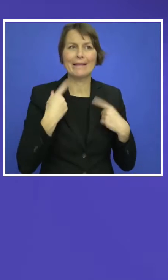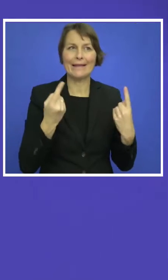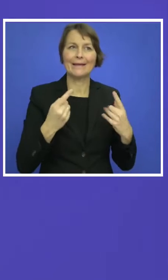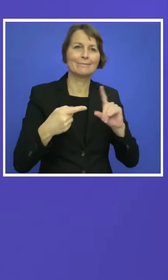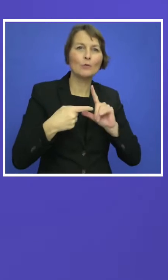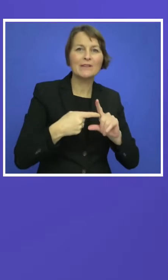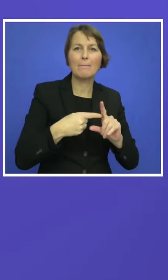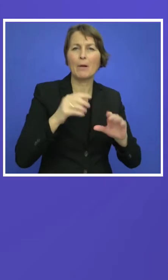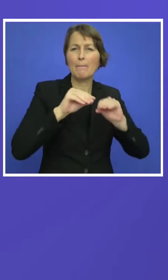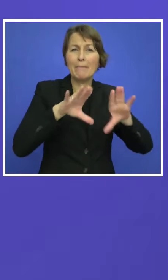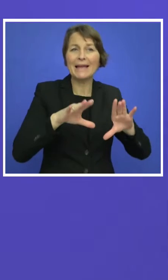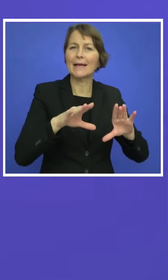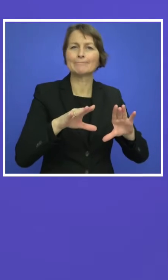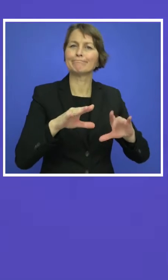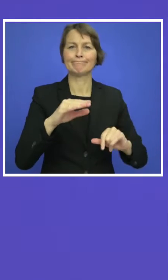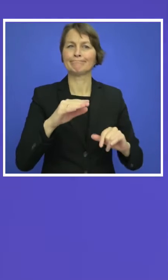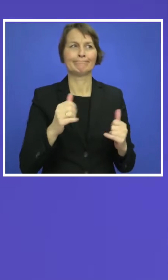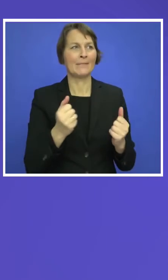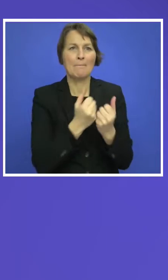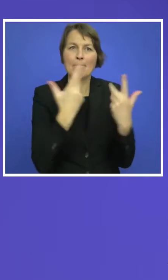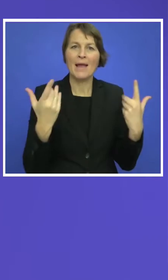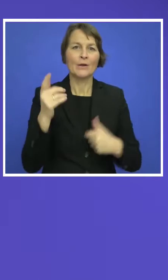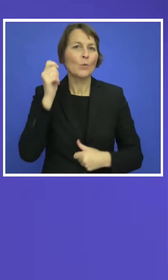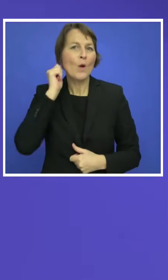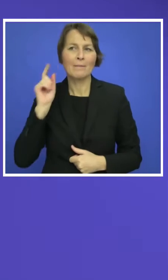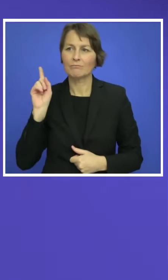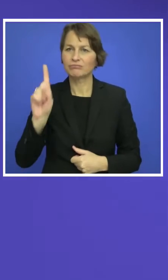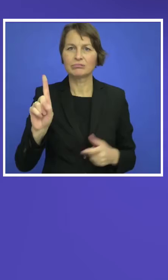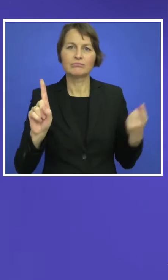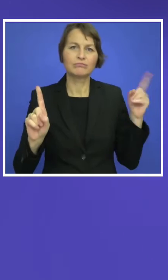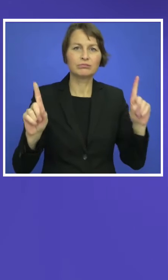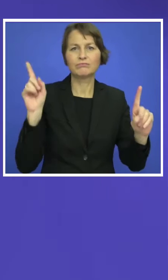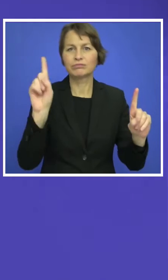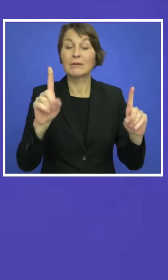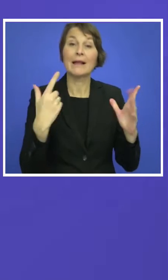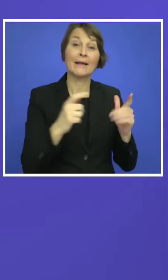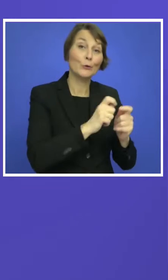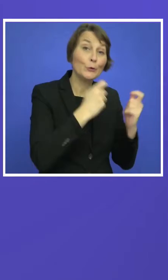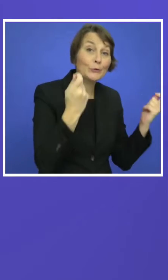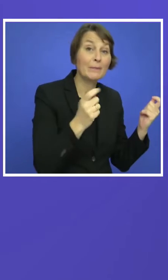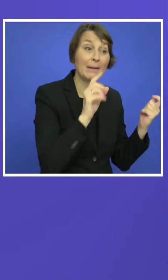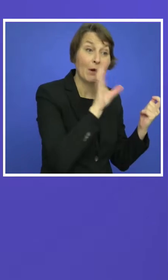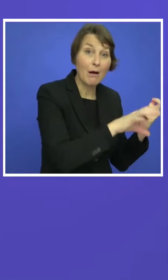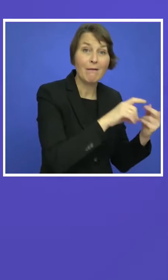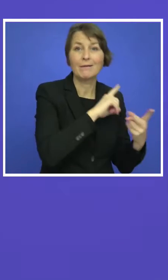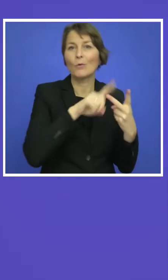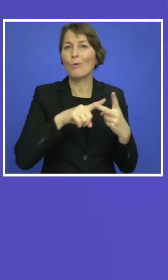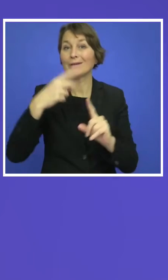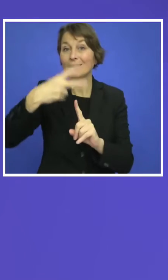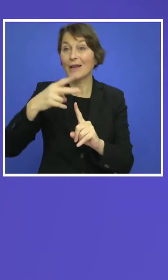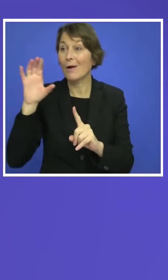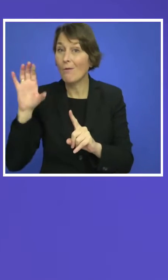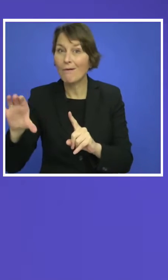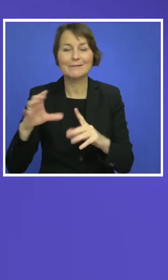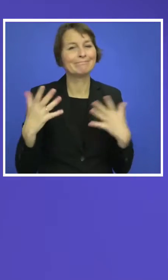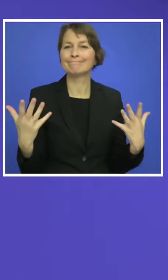shows, in the newspapers. If you follow research, and I think somebody already mentioned that, women are much